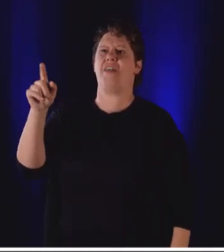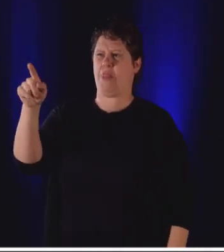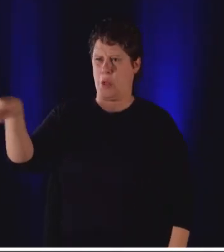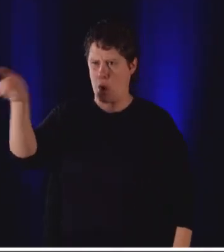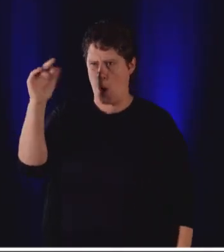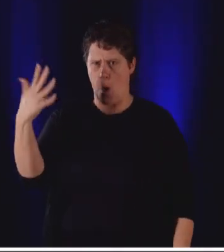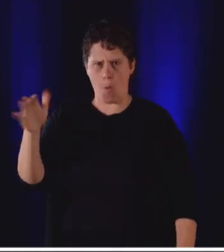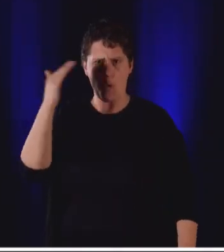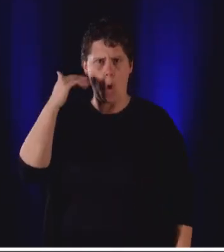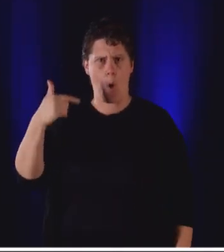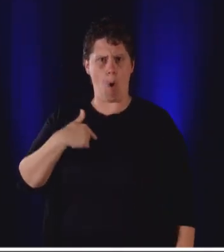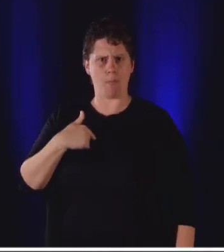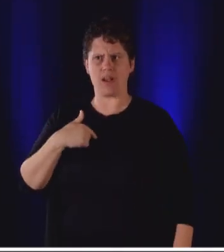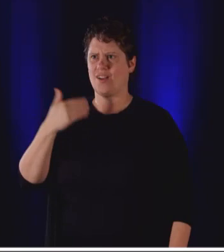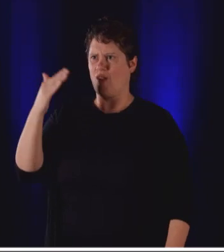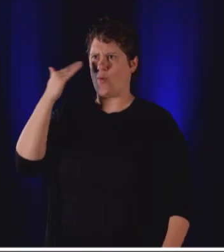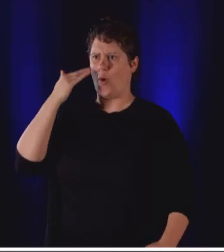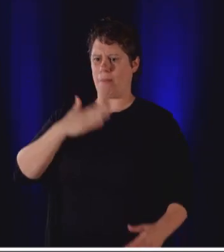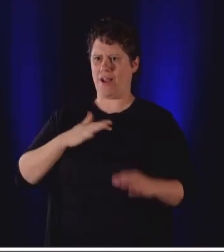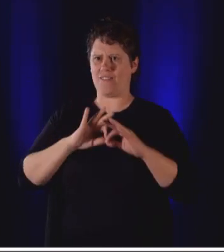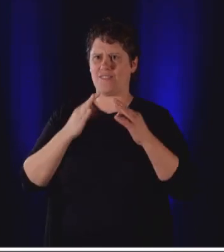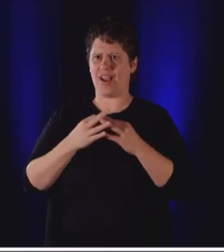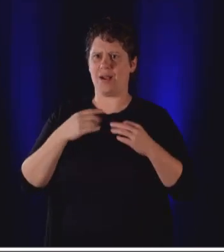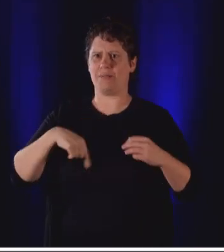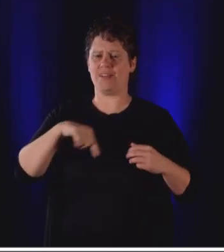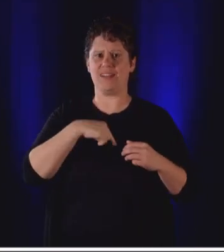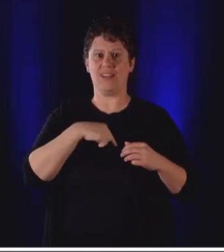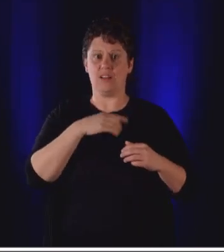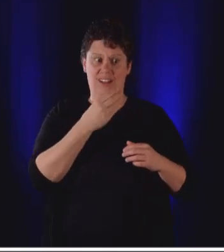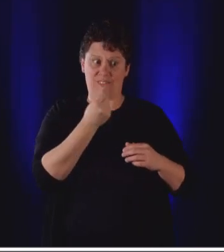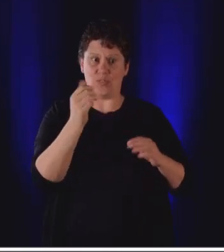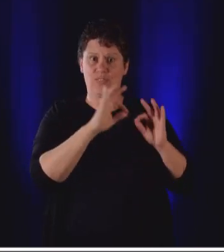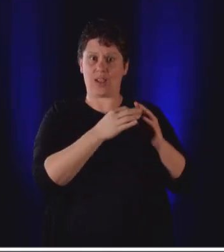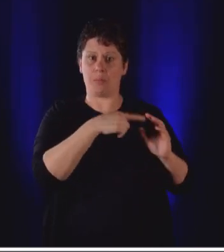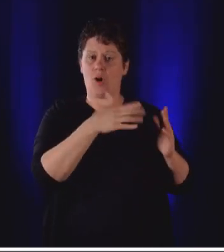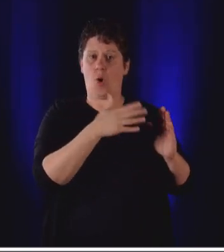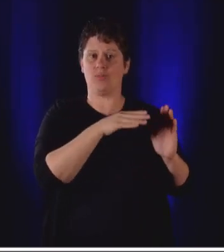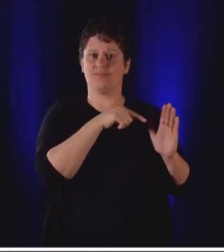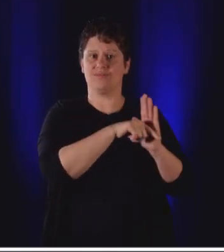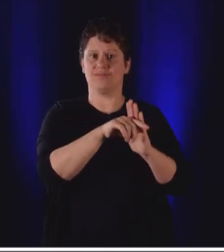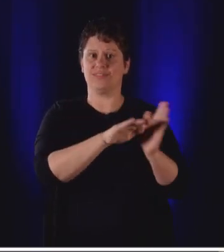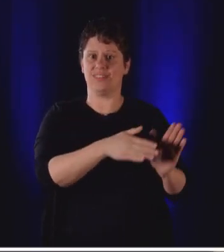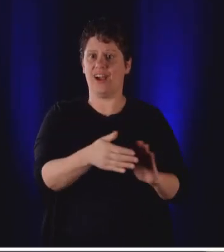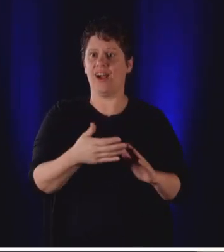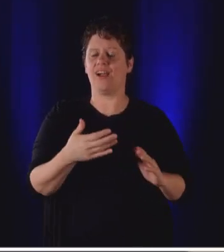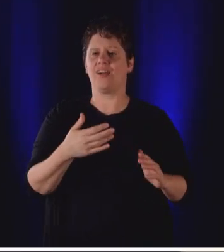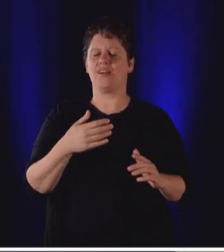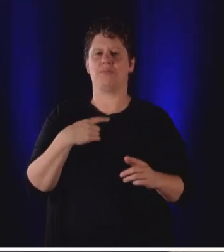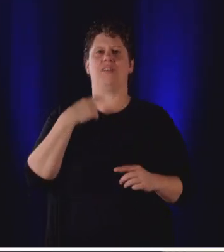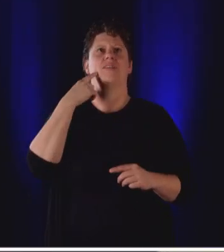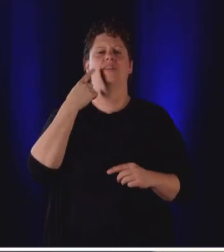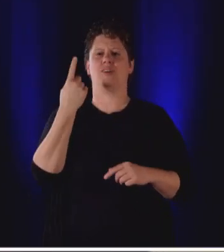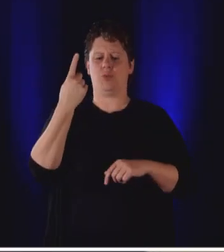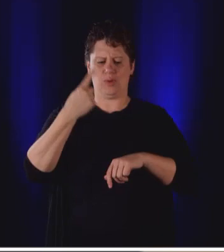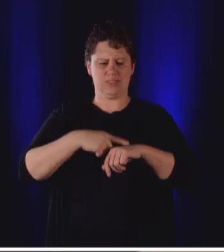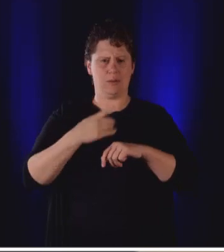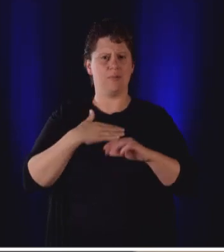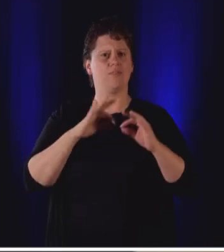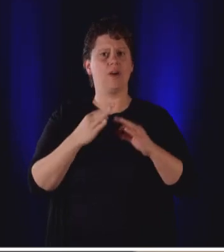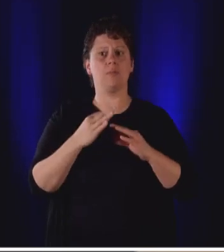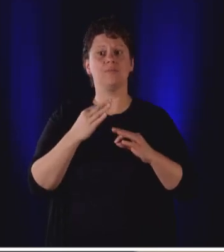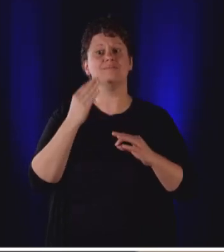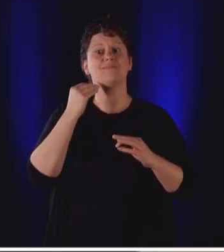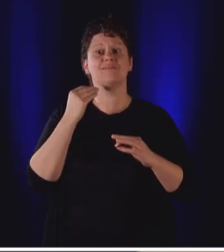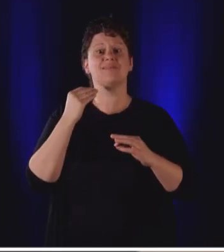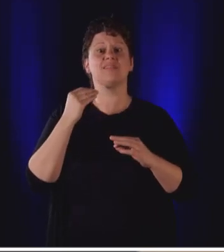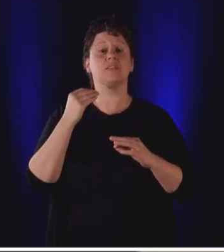knew that I had family members that had been murdered by police. They knew that my family had a situation with possums being dropped off